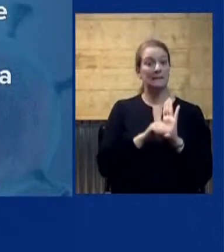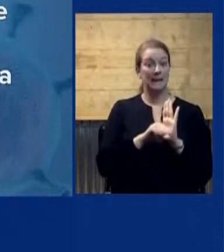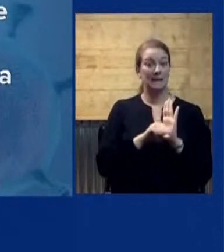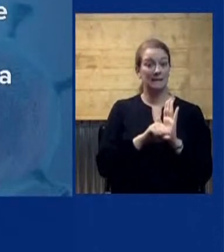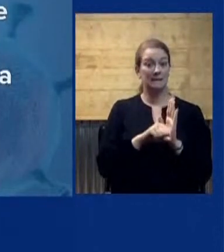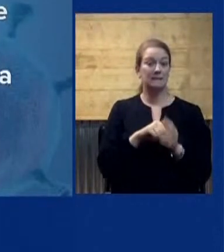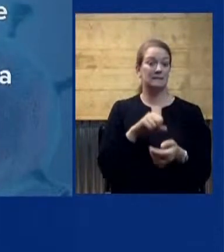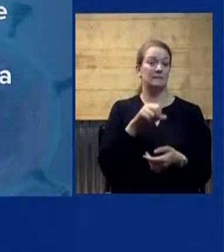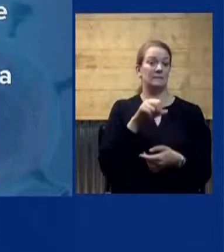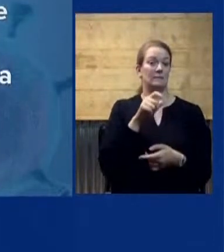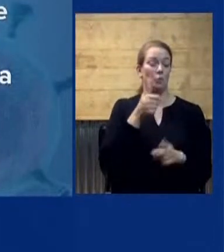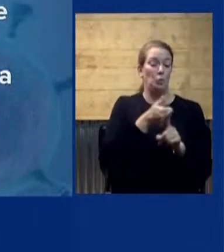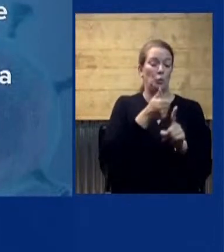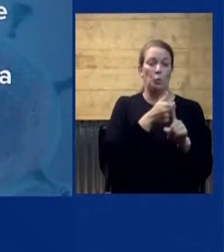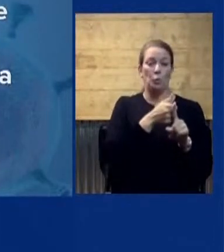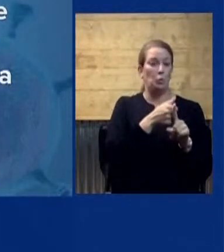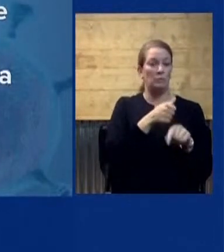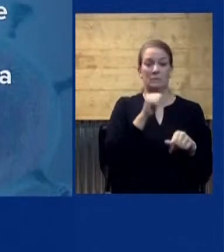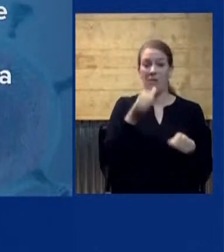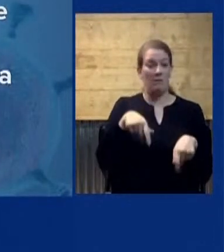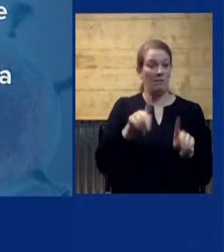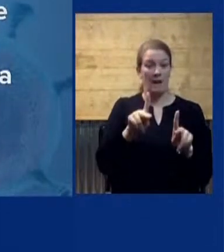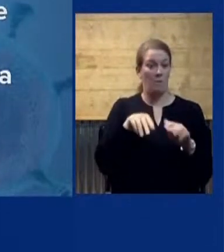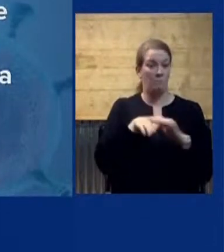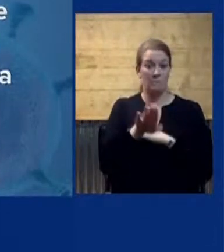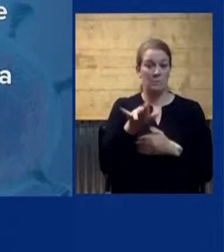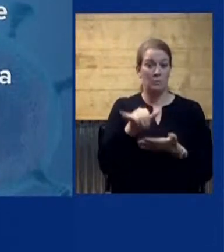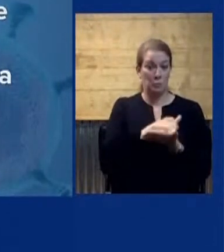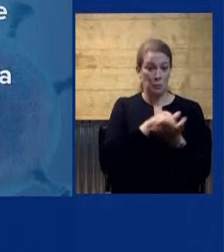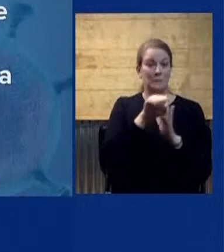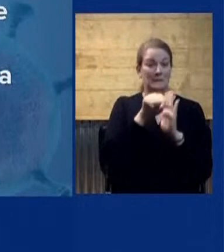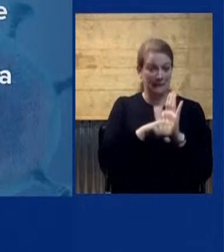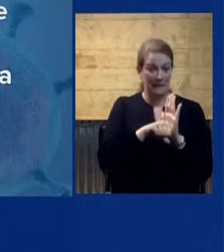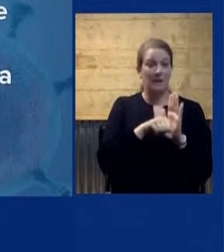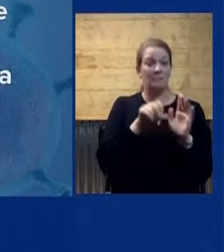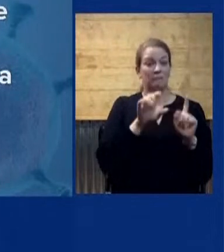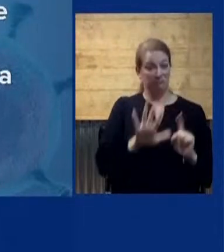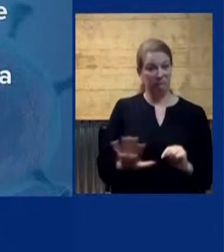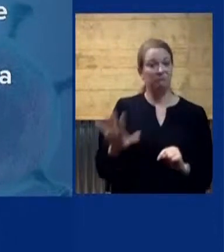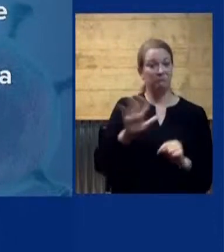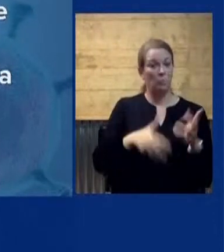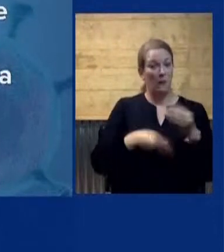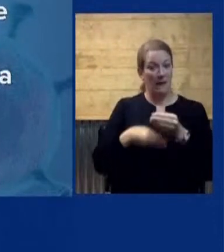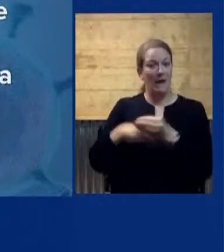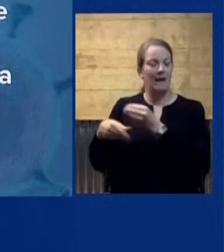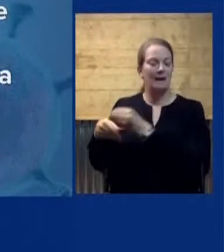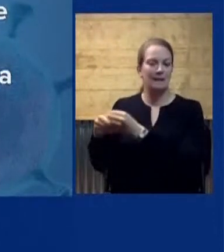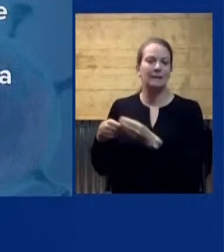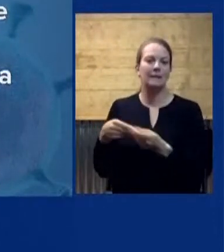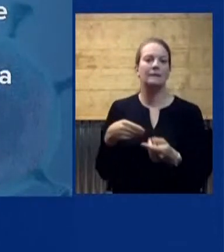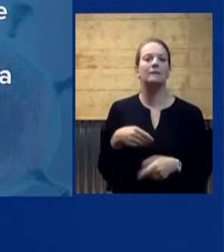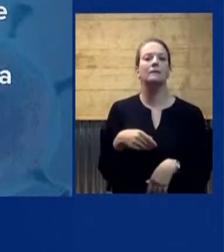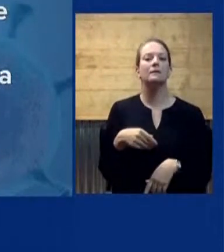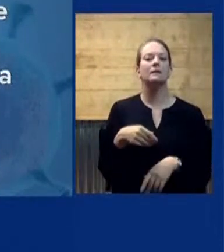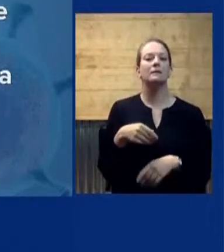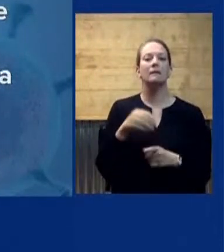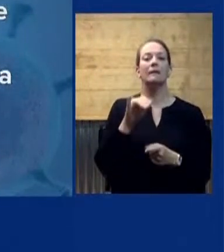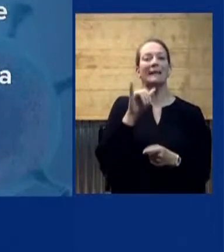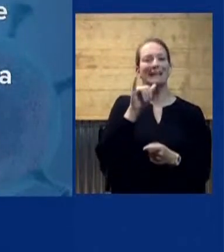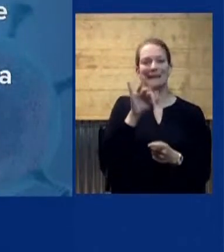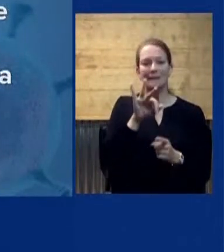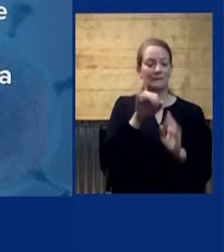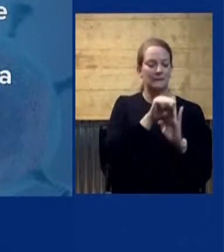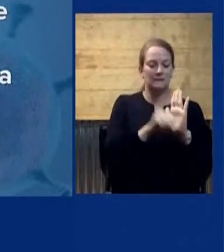Jersey, Connecticut, and New York are acting in unison. We have a formula where if a state is above a certain infection